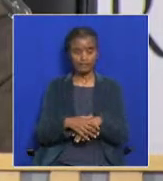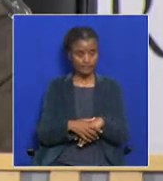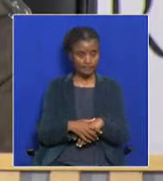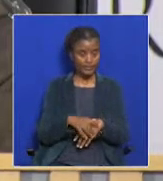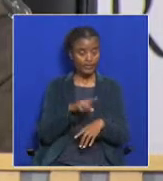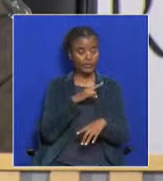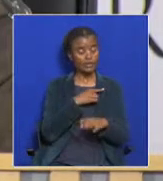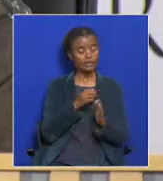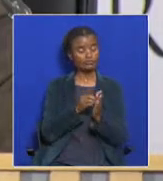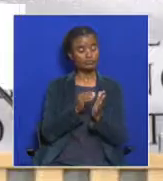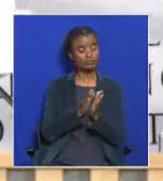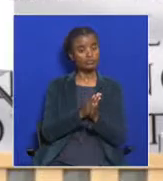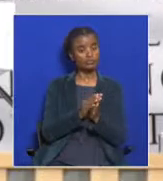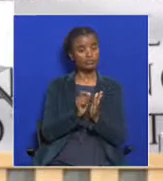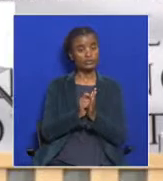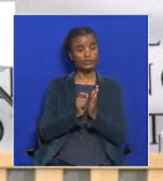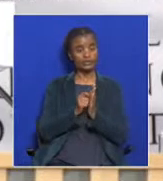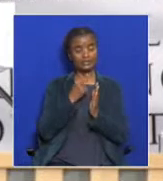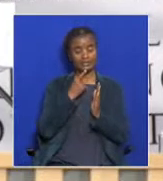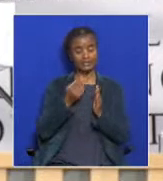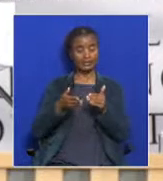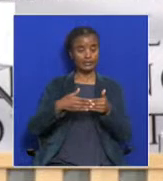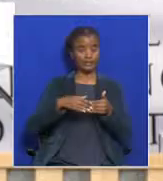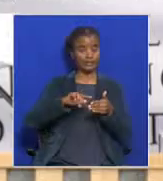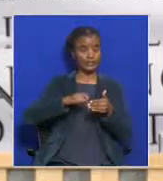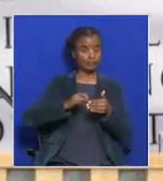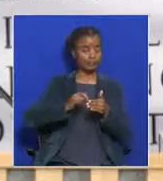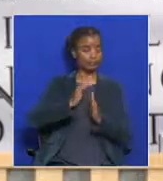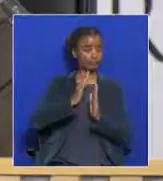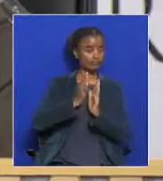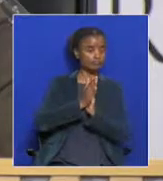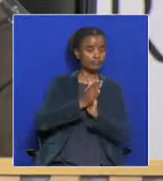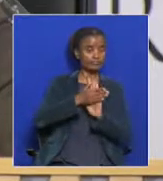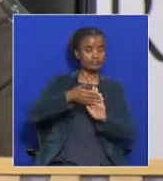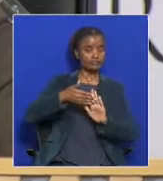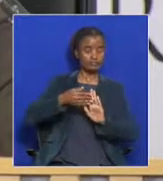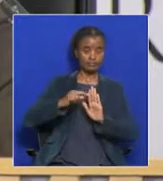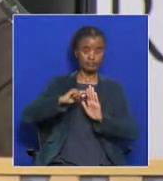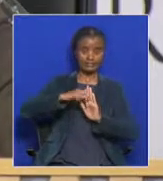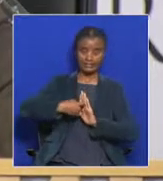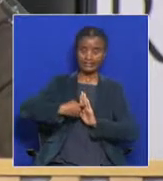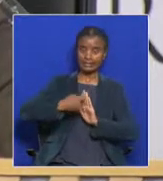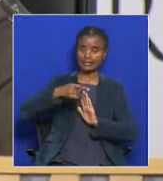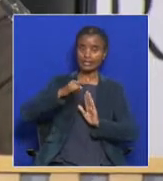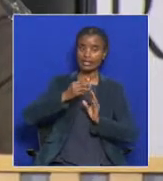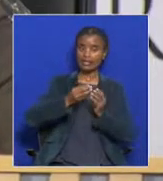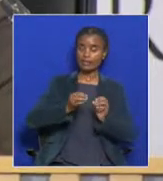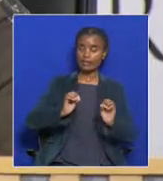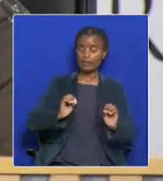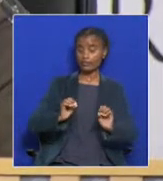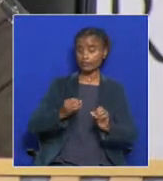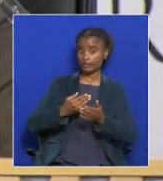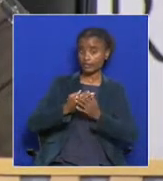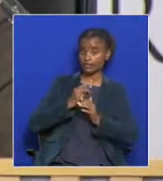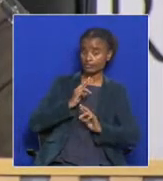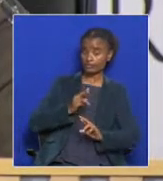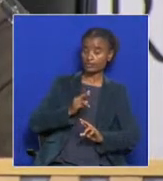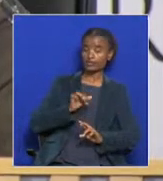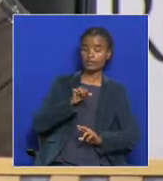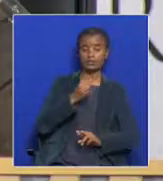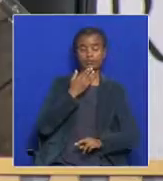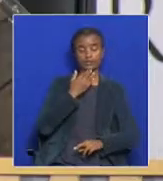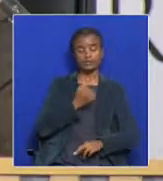you reseal it, but you don't even provide a number. Okay, may I respond? Please. Okay. Firstly, I could not